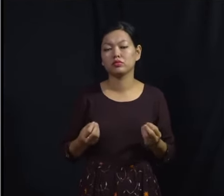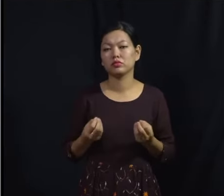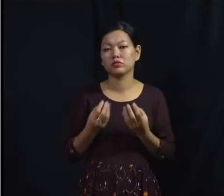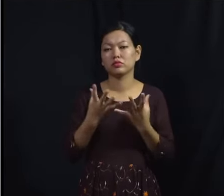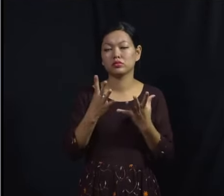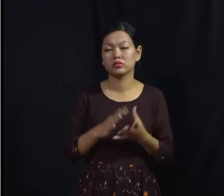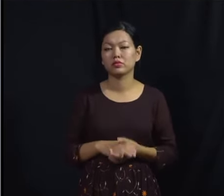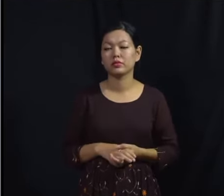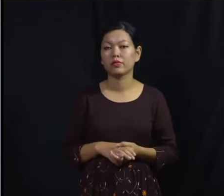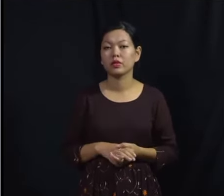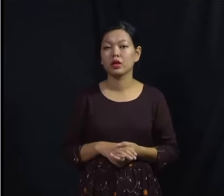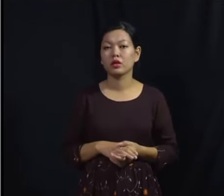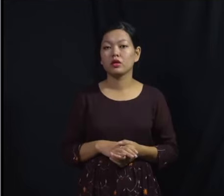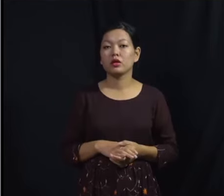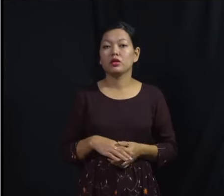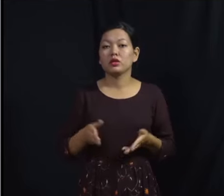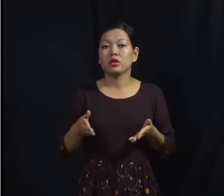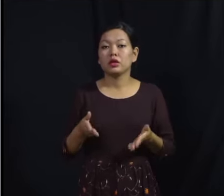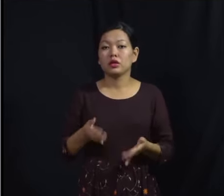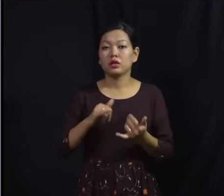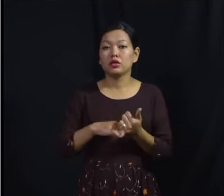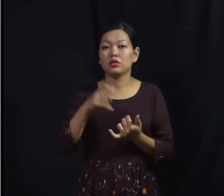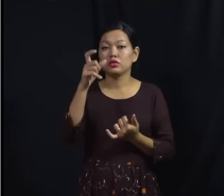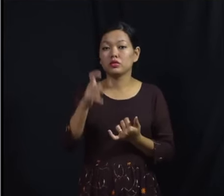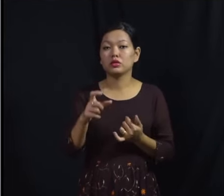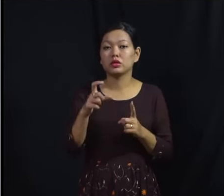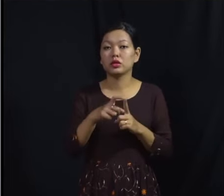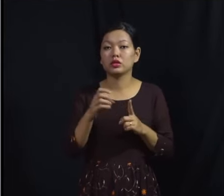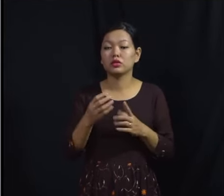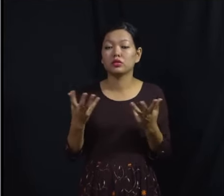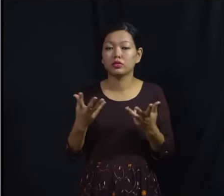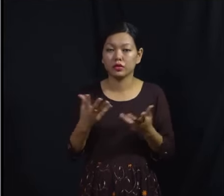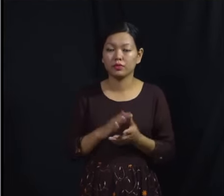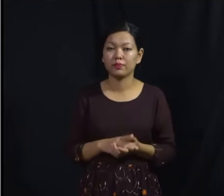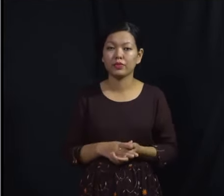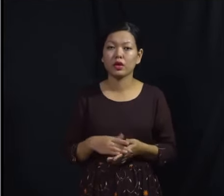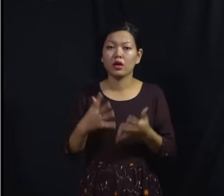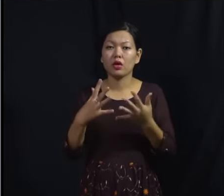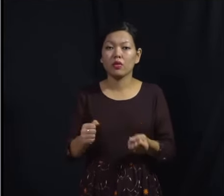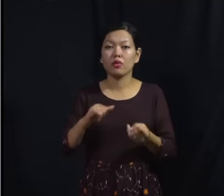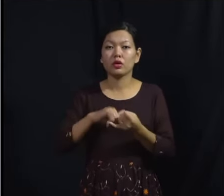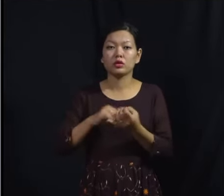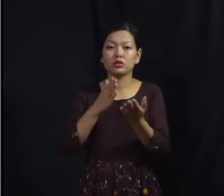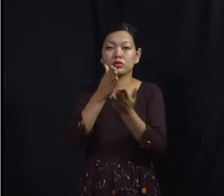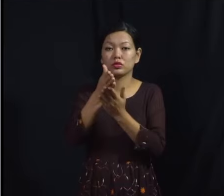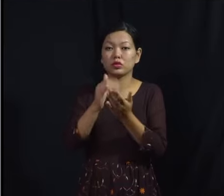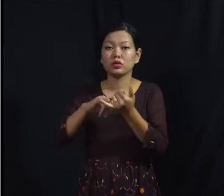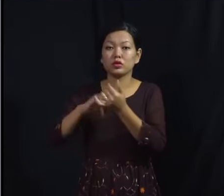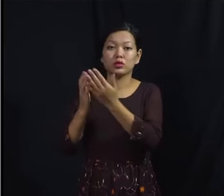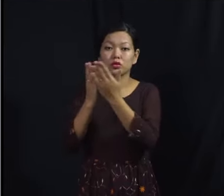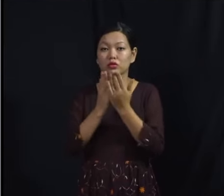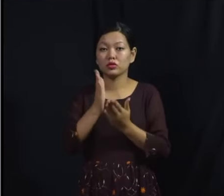to work and earn money on her own and try to pay for her tuitions. So that is why we find that she is very